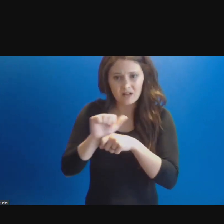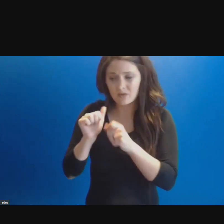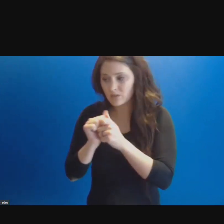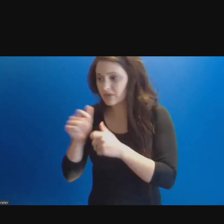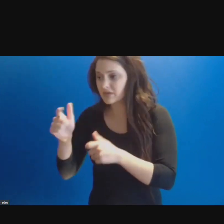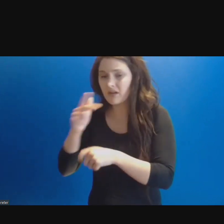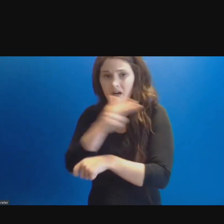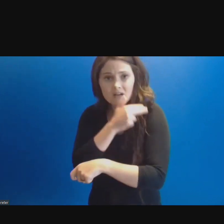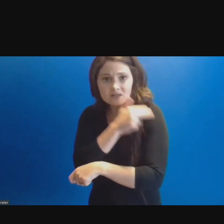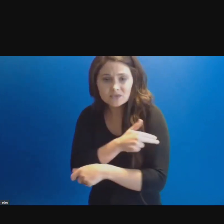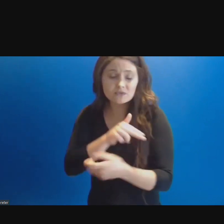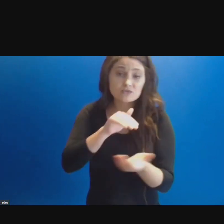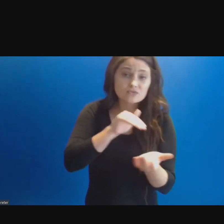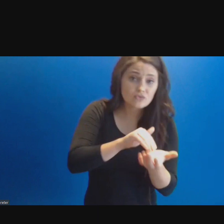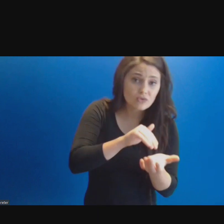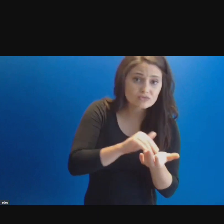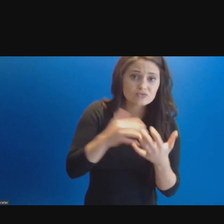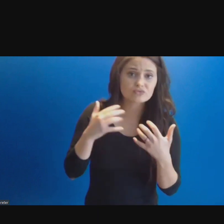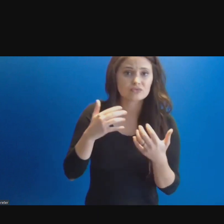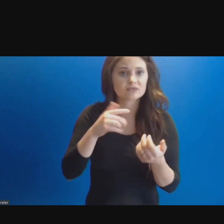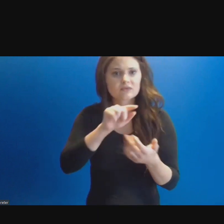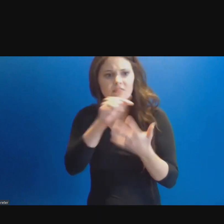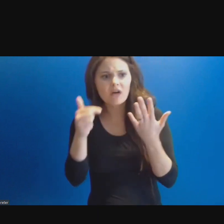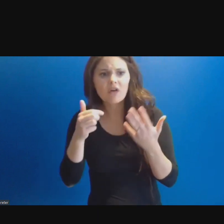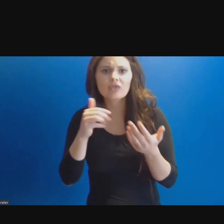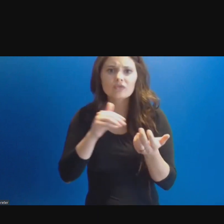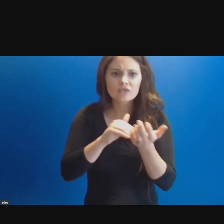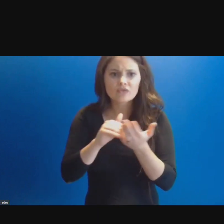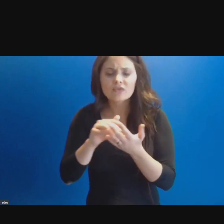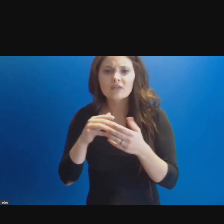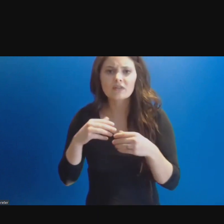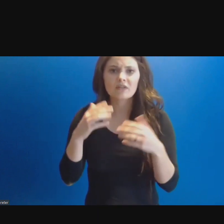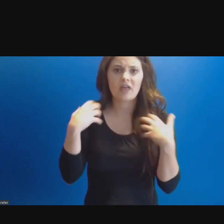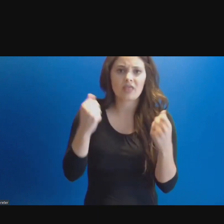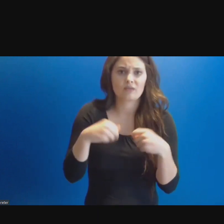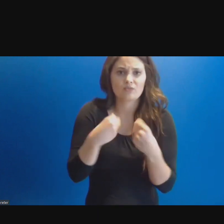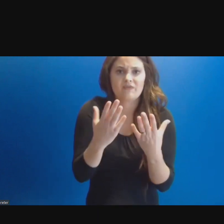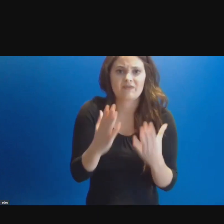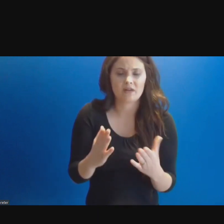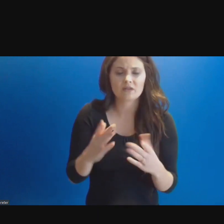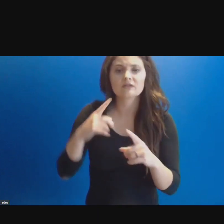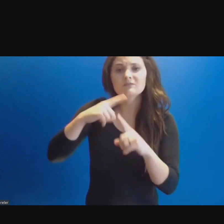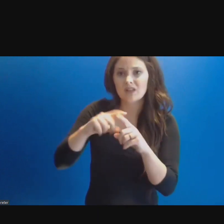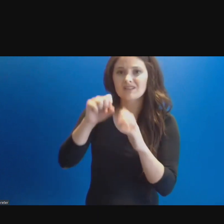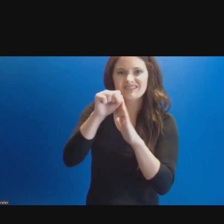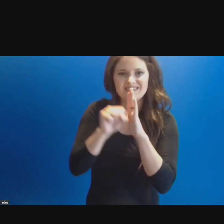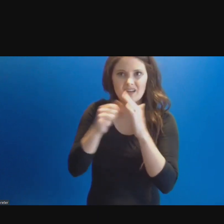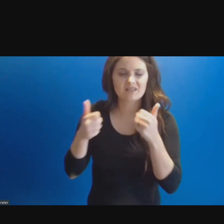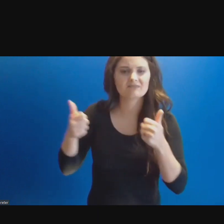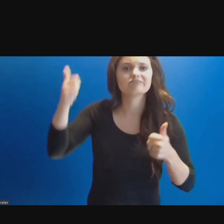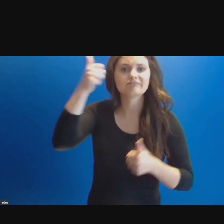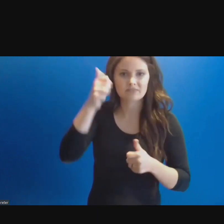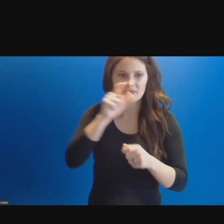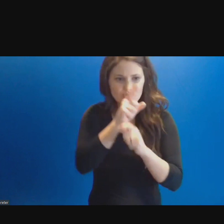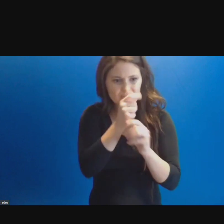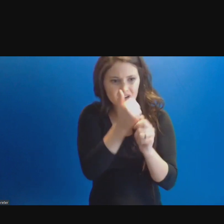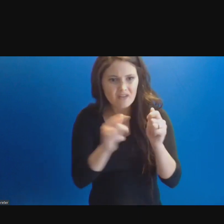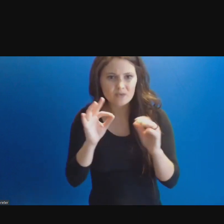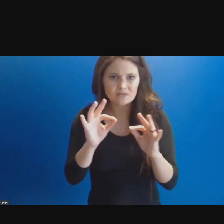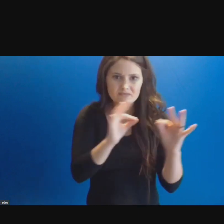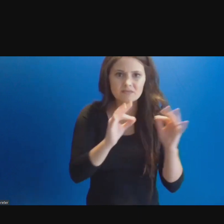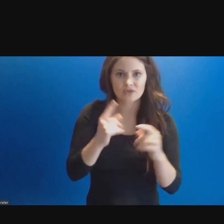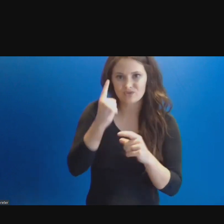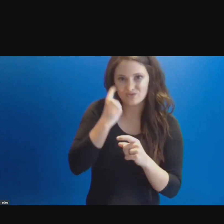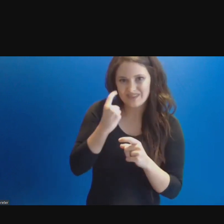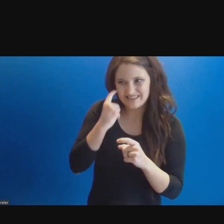hospitals, doctors, healthcare providers, as well as state health officials to ensure everyone has the most recent